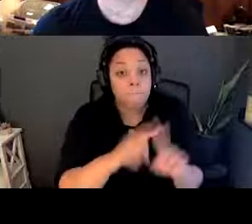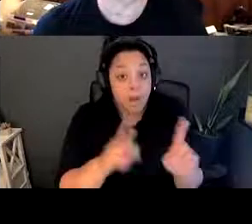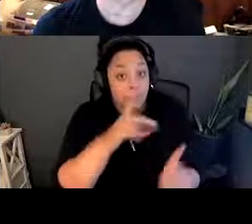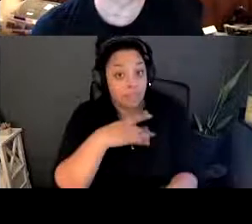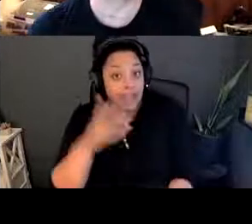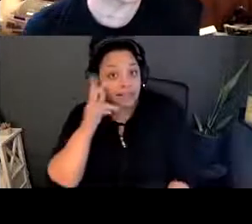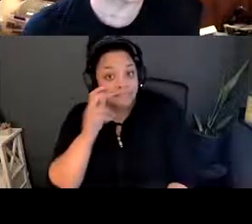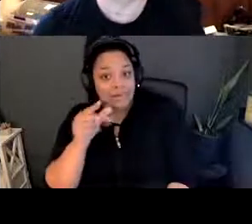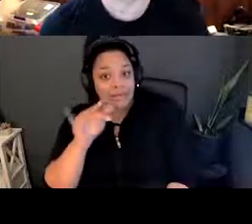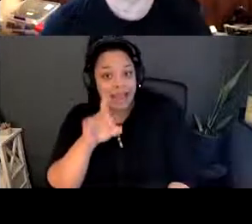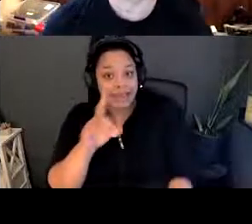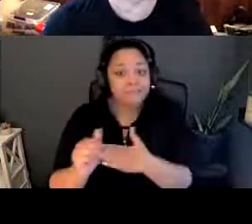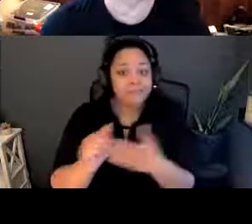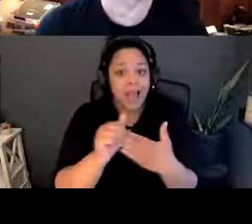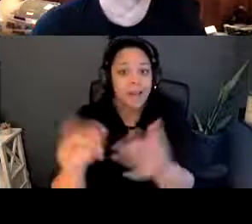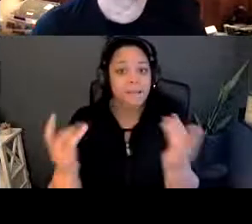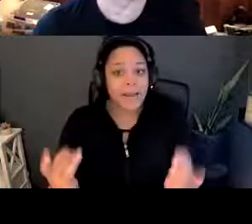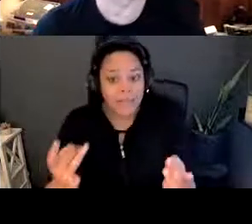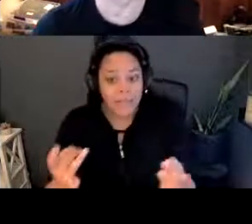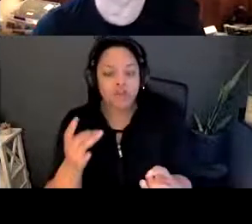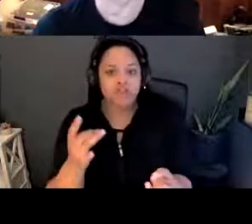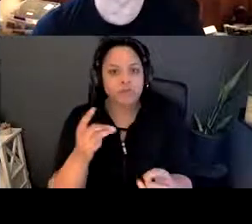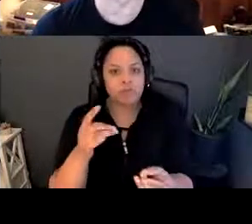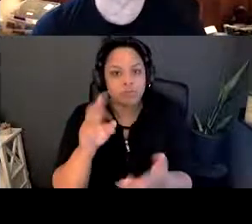is absolutely a great app to help with